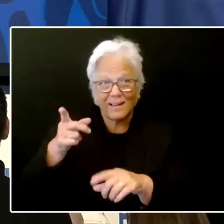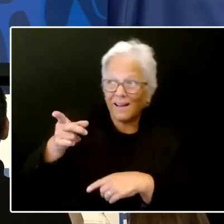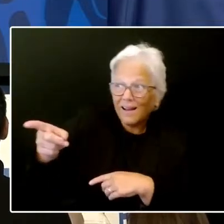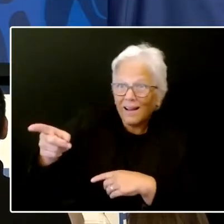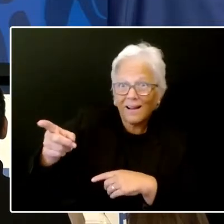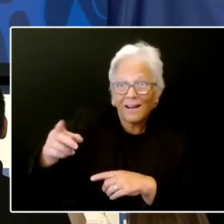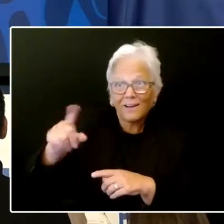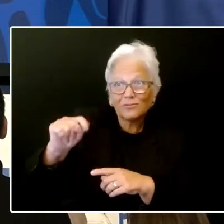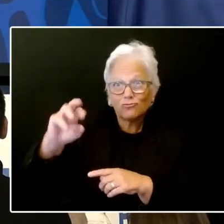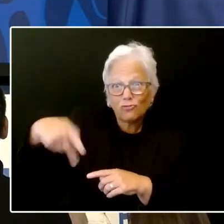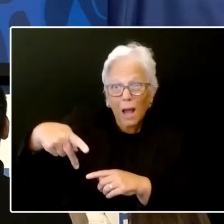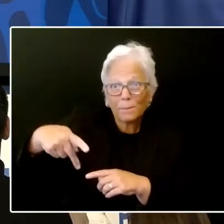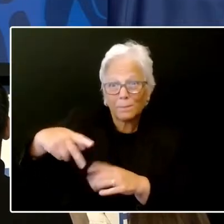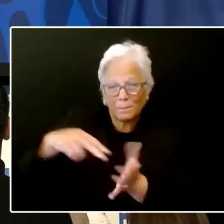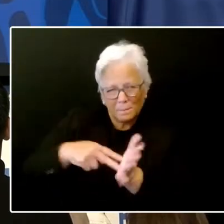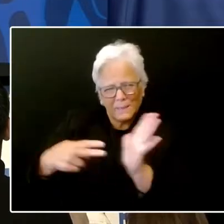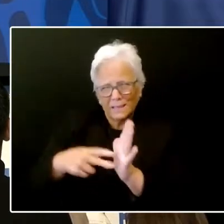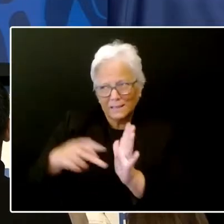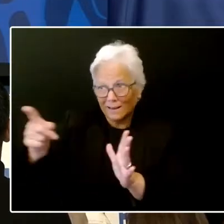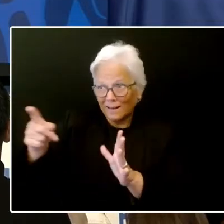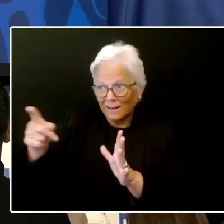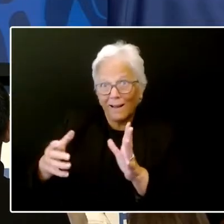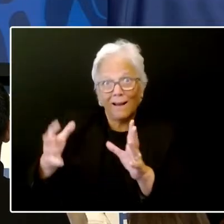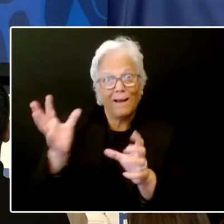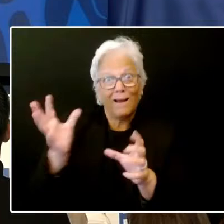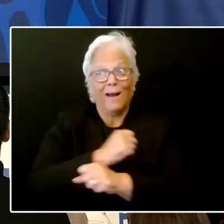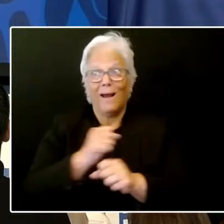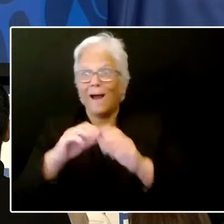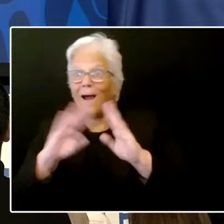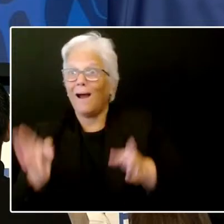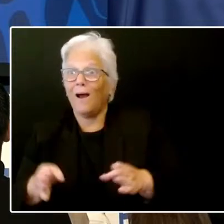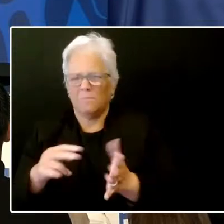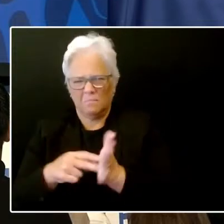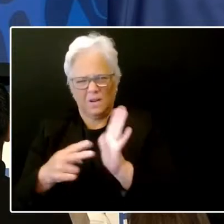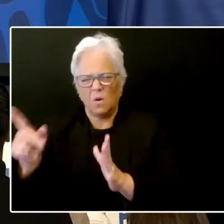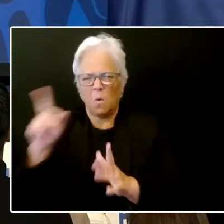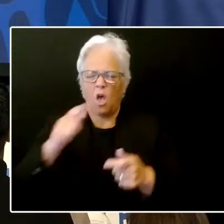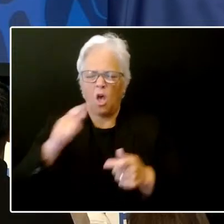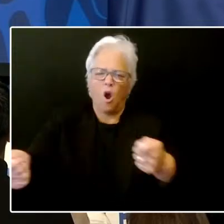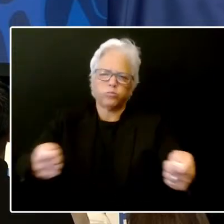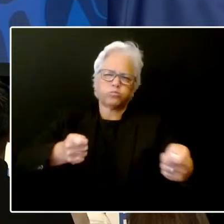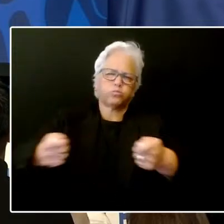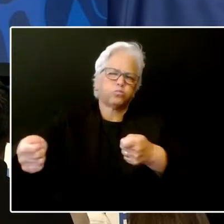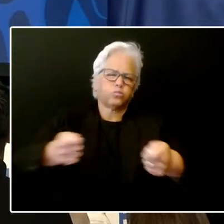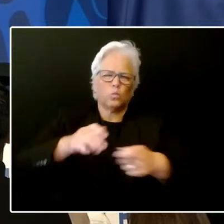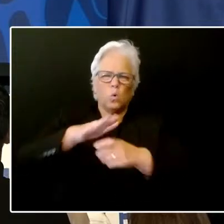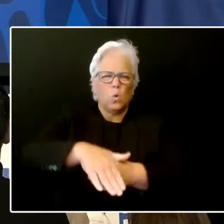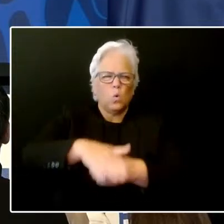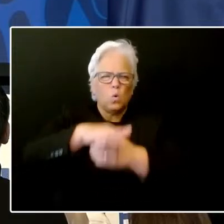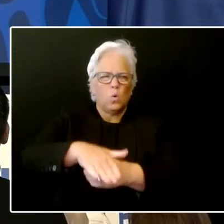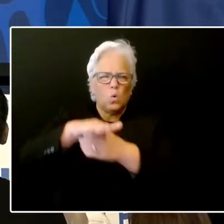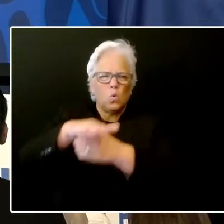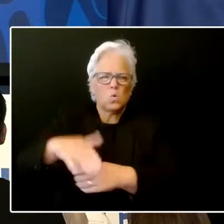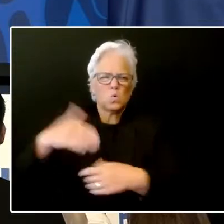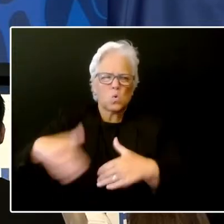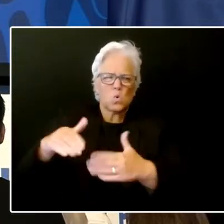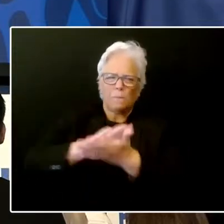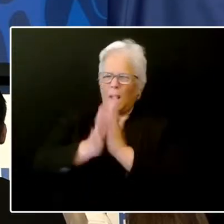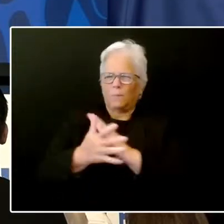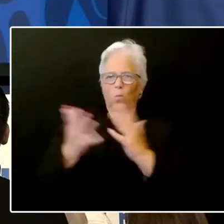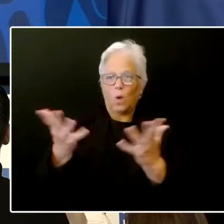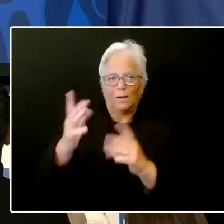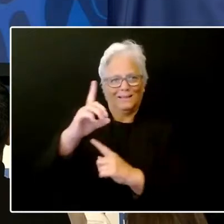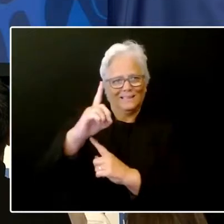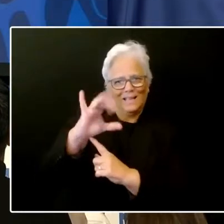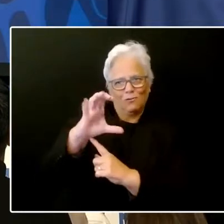round up peaceful protesters and throw them out of our country, and even, quote, terminate the